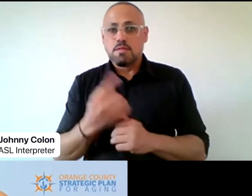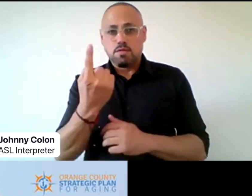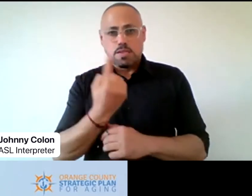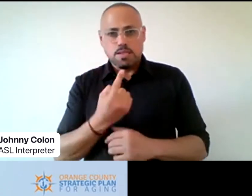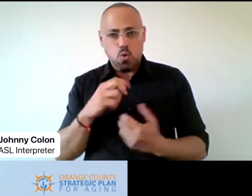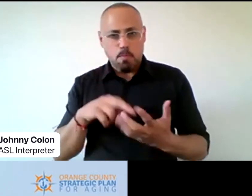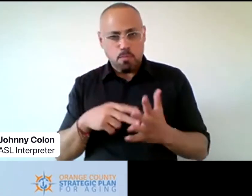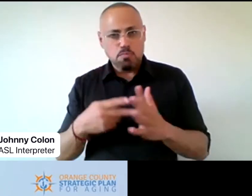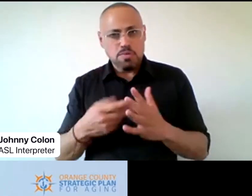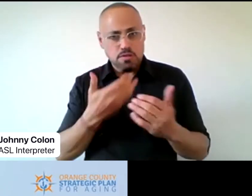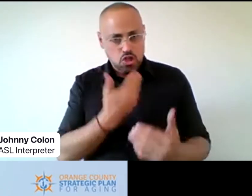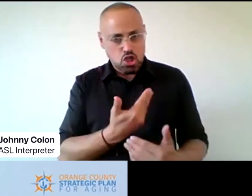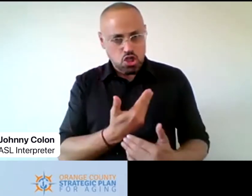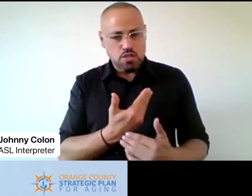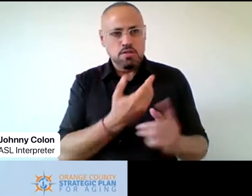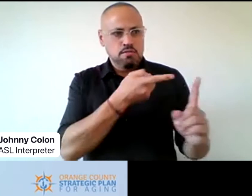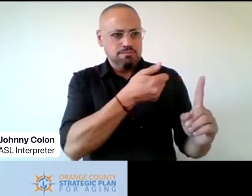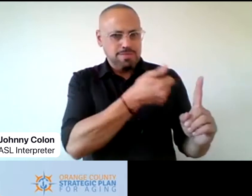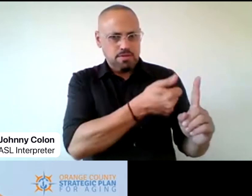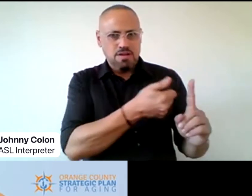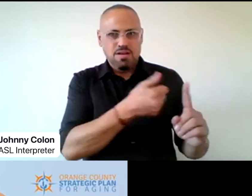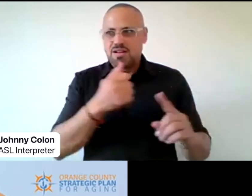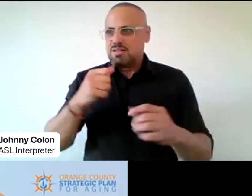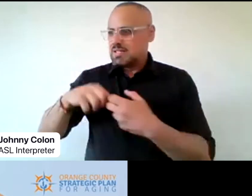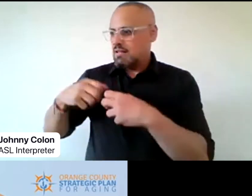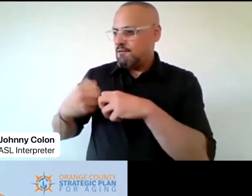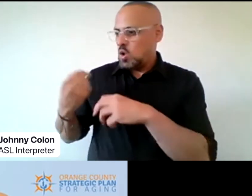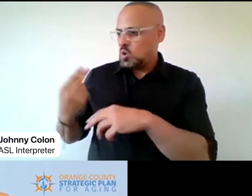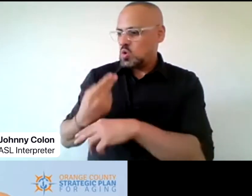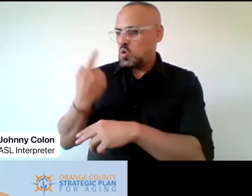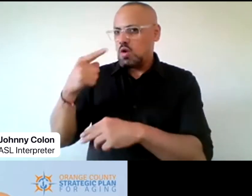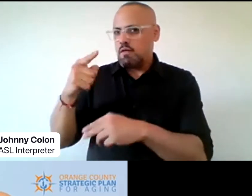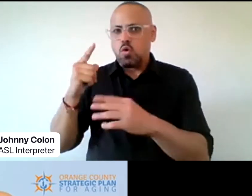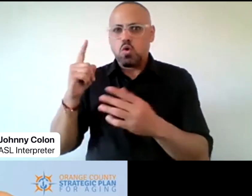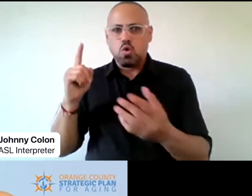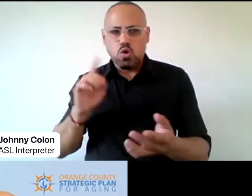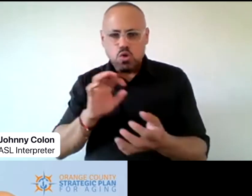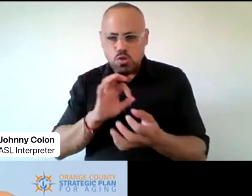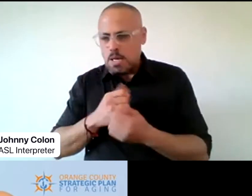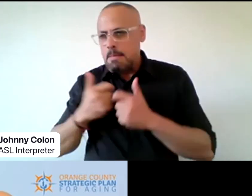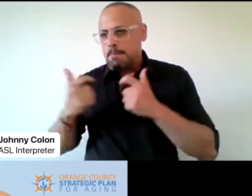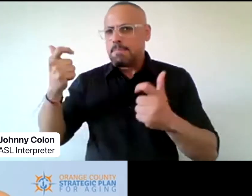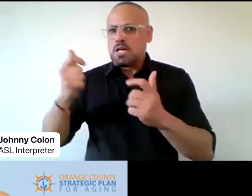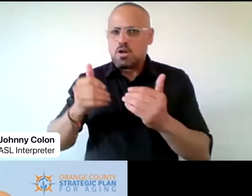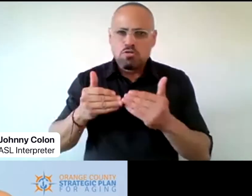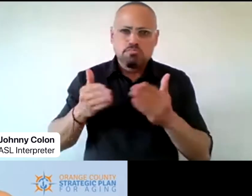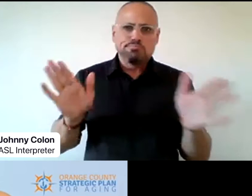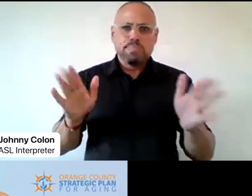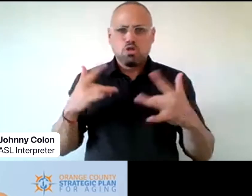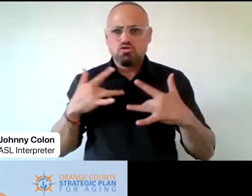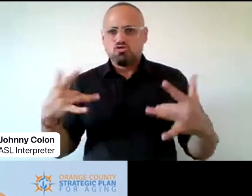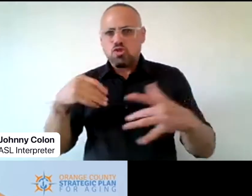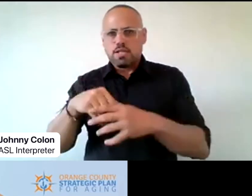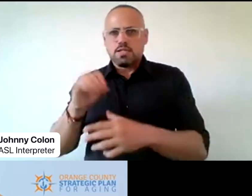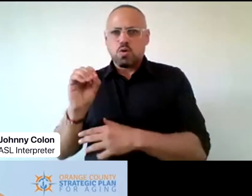but it makes it difficult to use for interpreting about bigger, broader trends in Orange